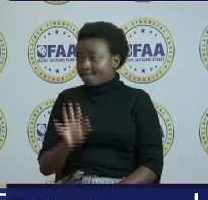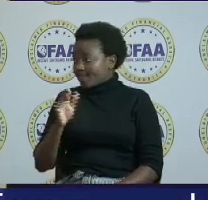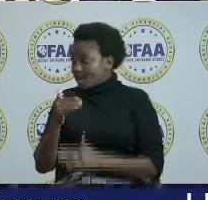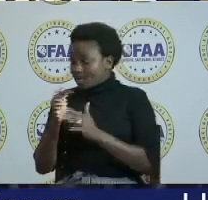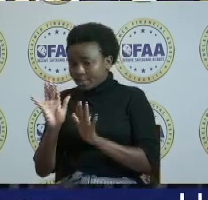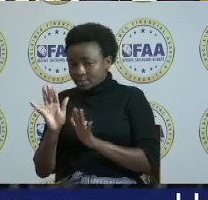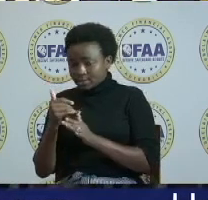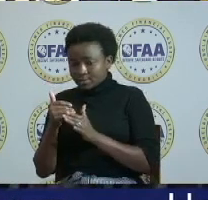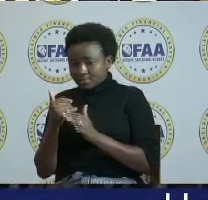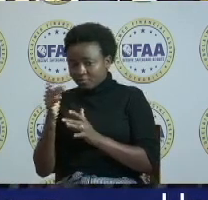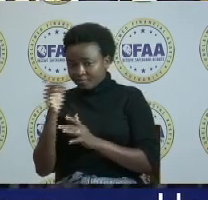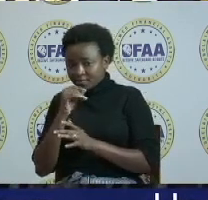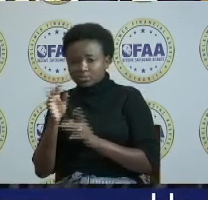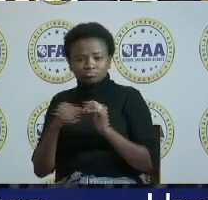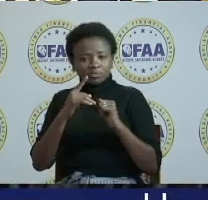yes.